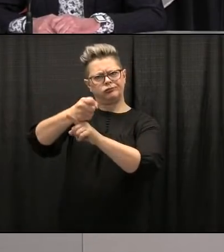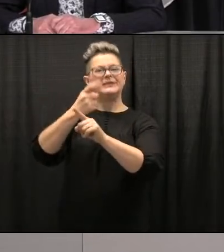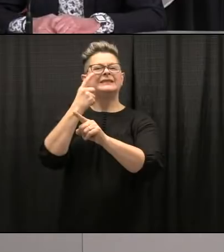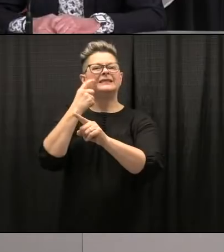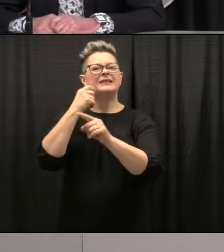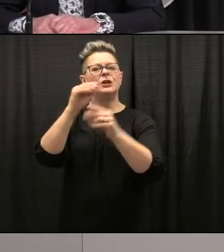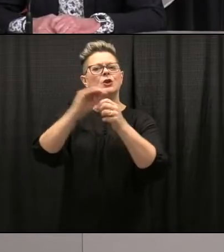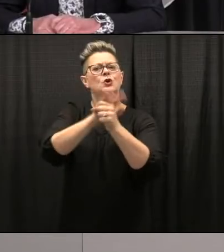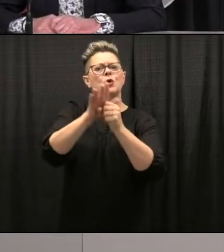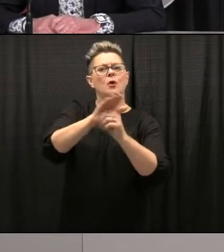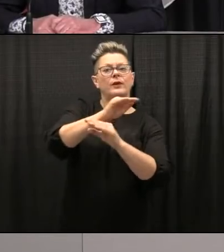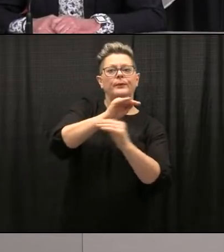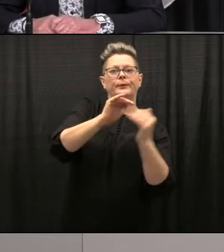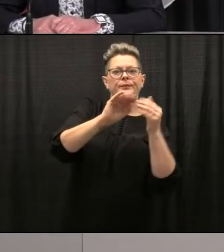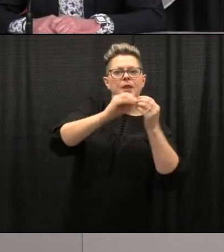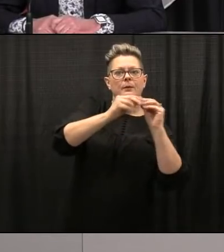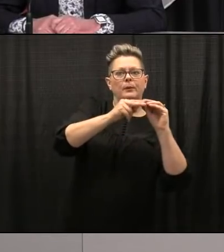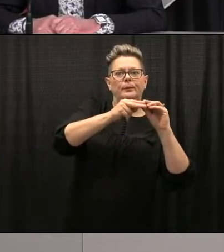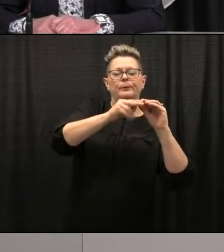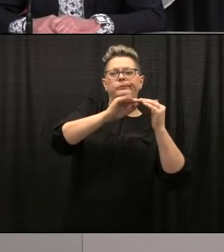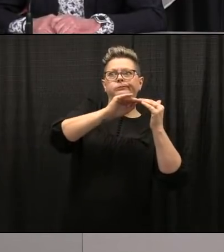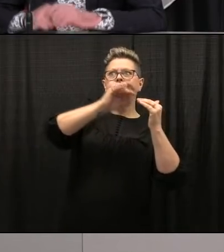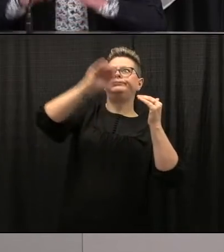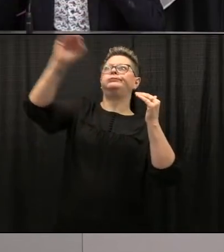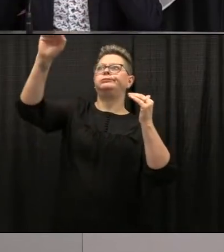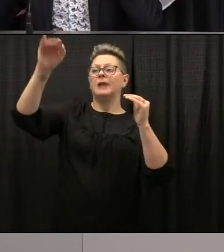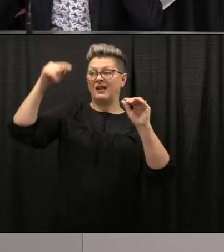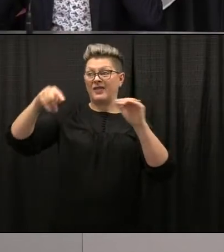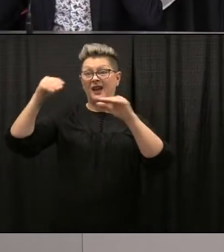cause any further complications or headaches?